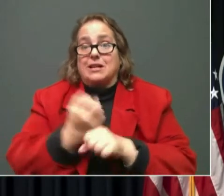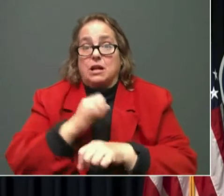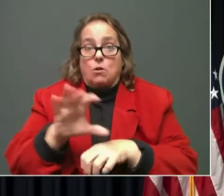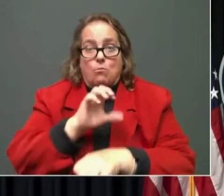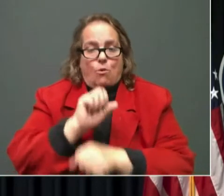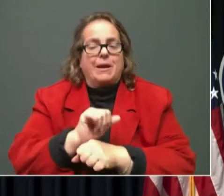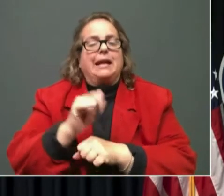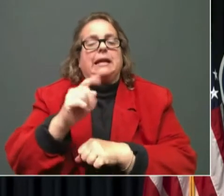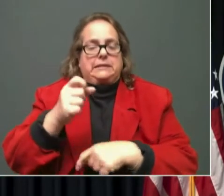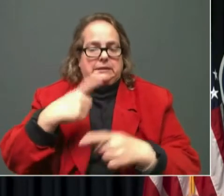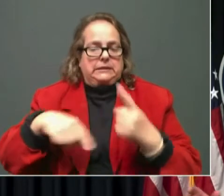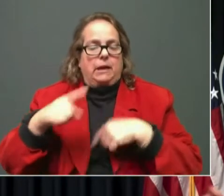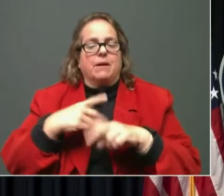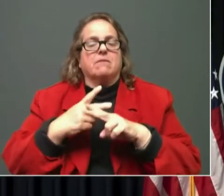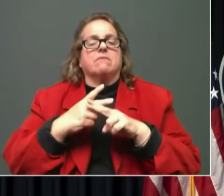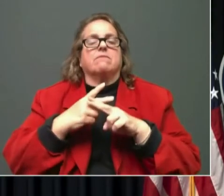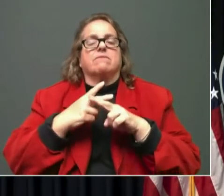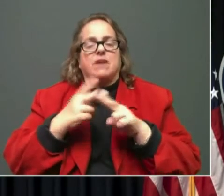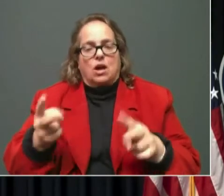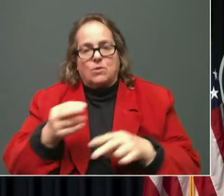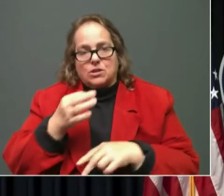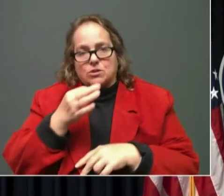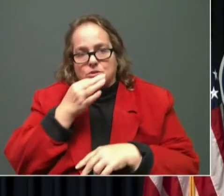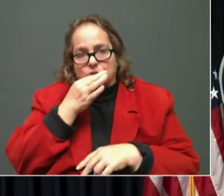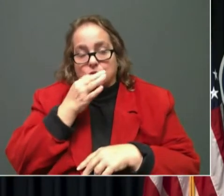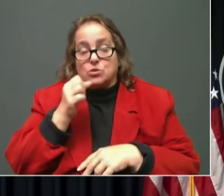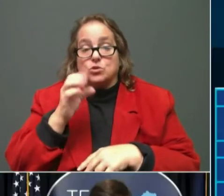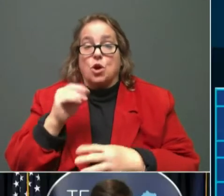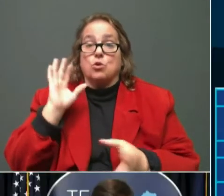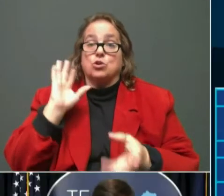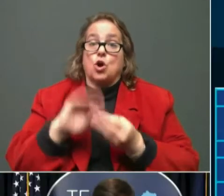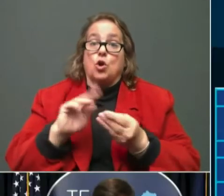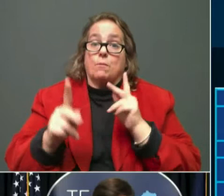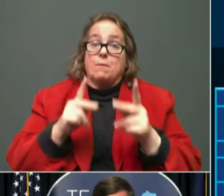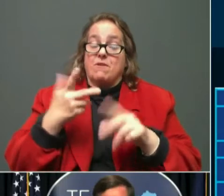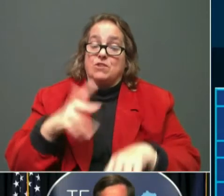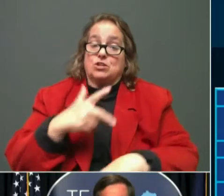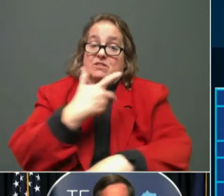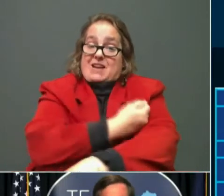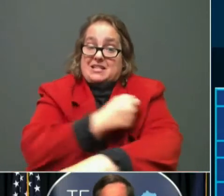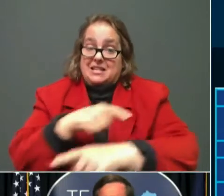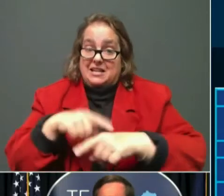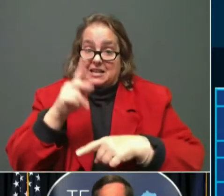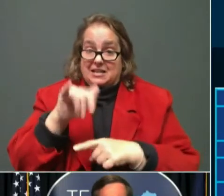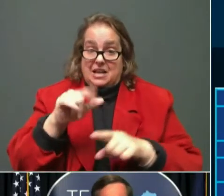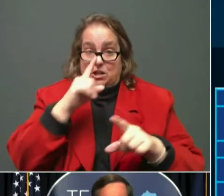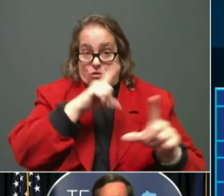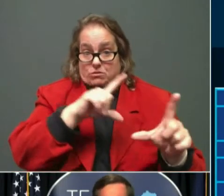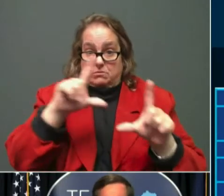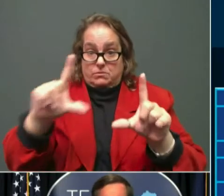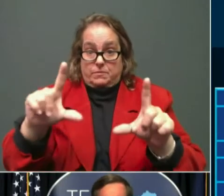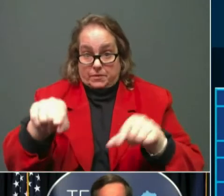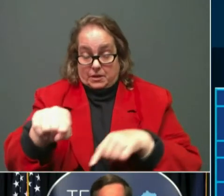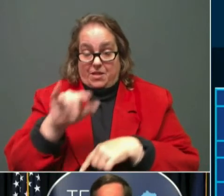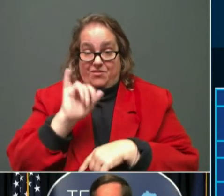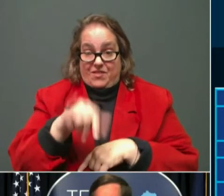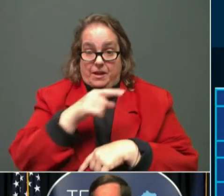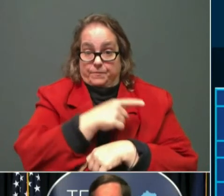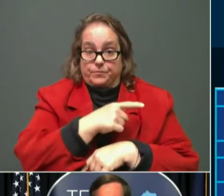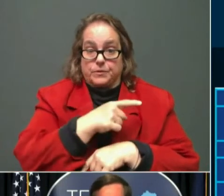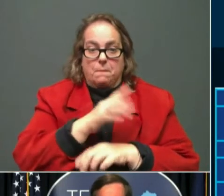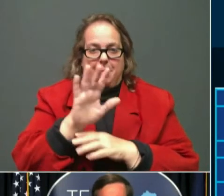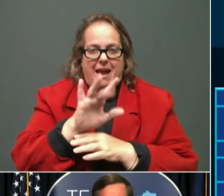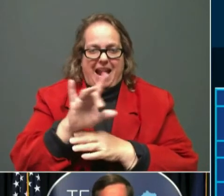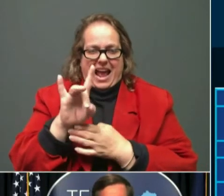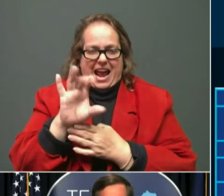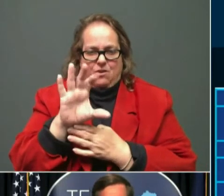really soon. Let's look at total people vaccinated in Kentucky, table 1. Now right at about